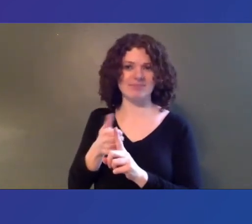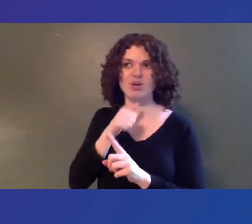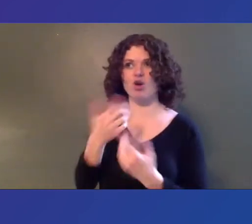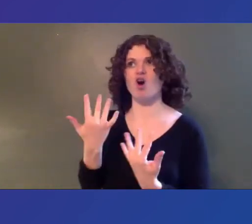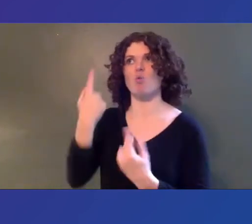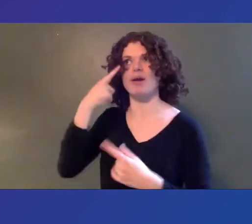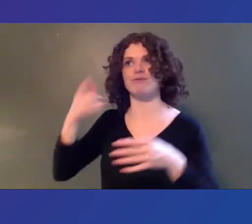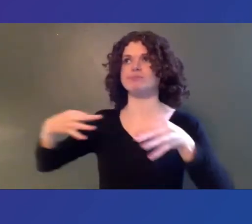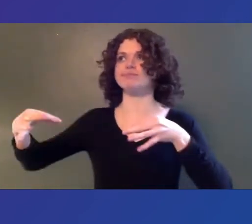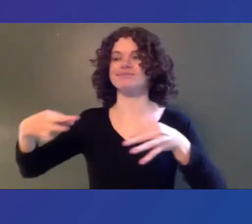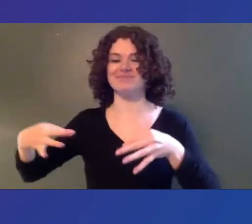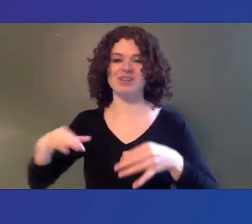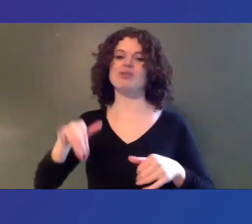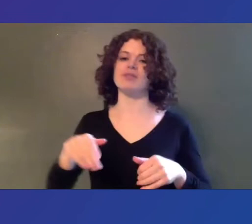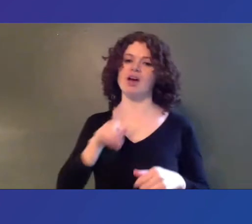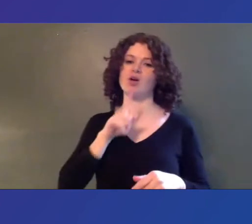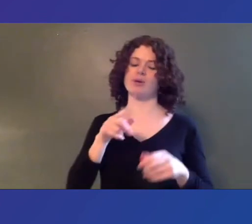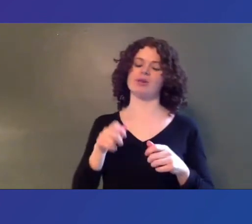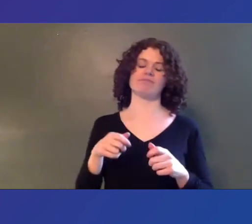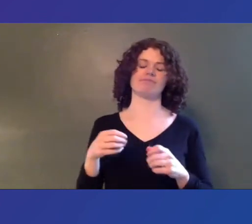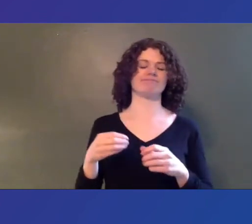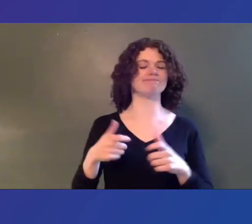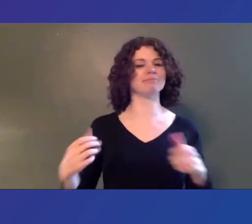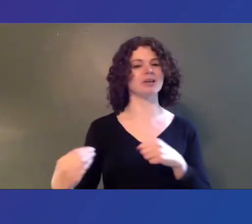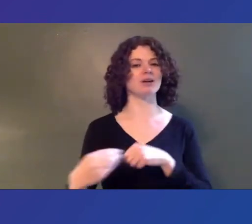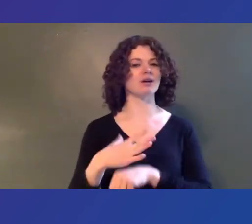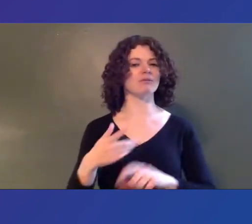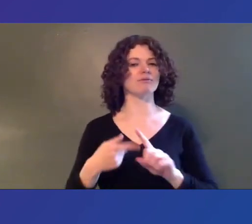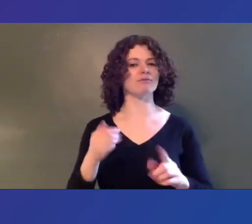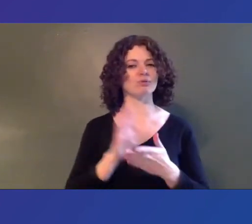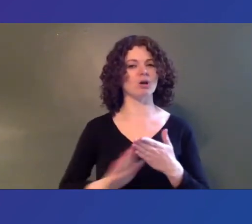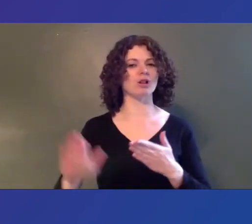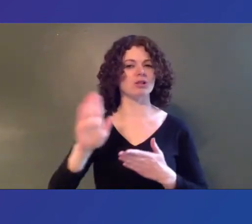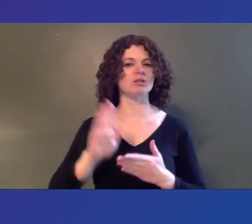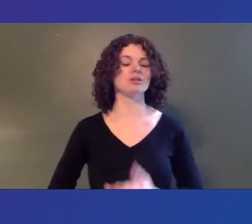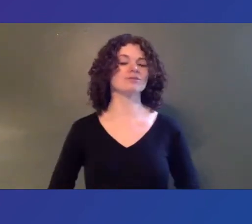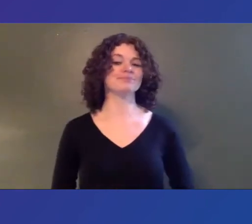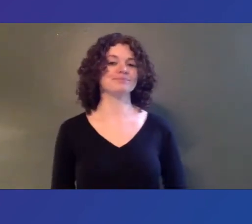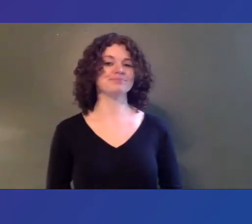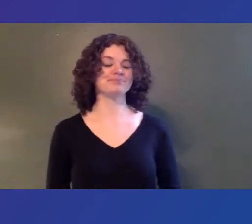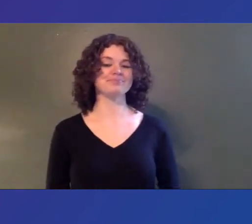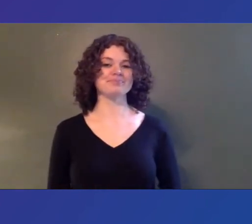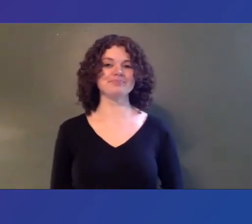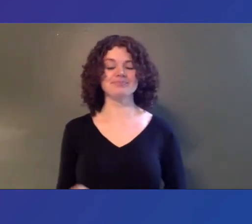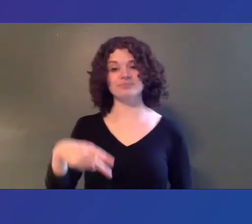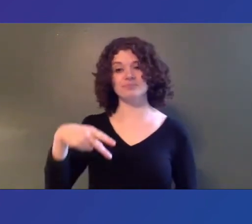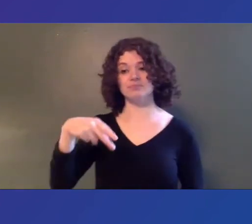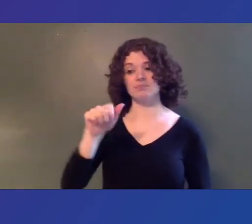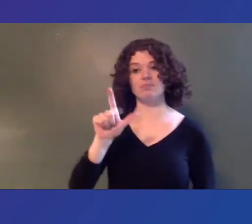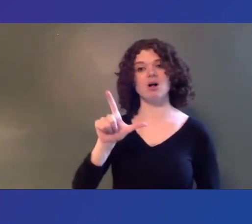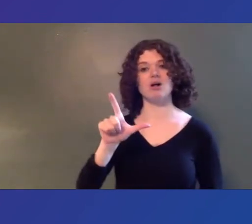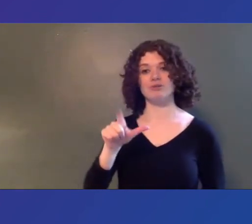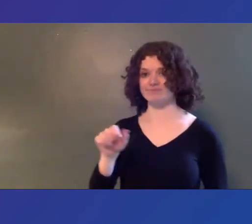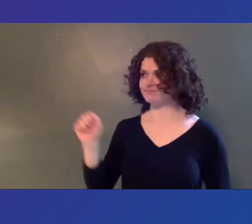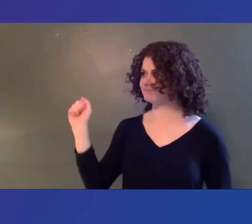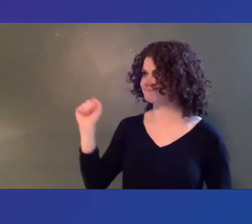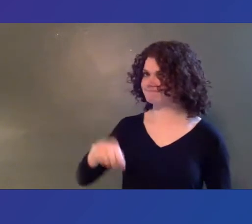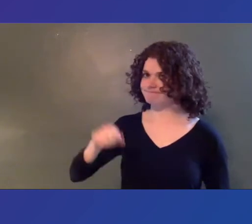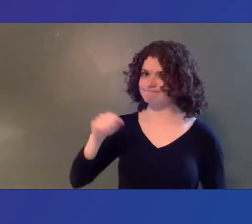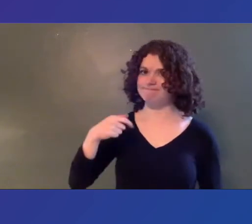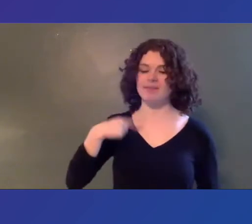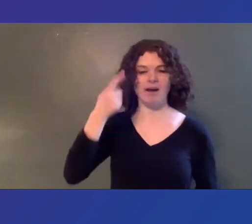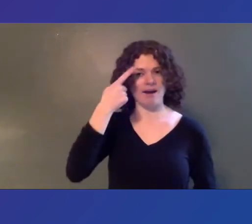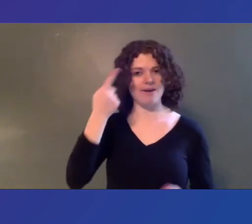huge in college. Yeah, Paul here. I agree with that. And earlier, Tim, you talked about